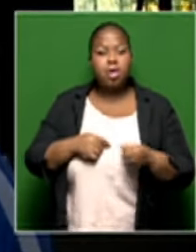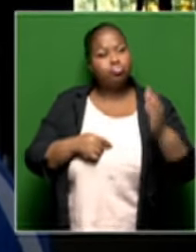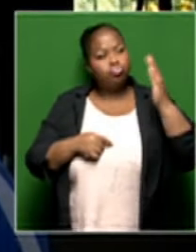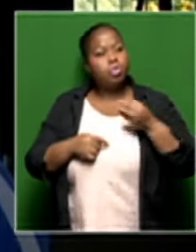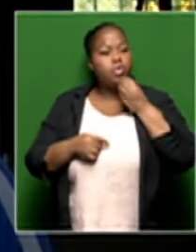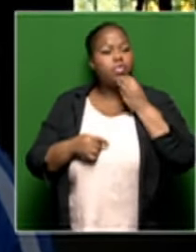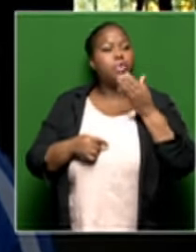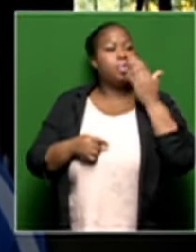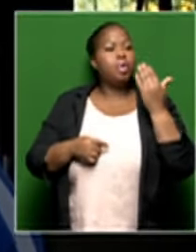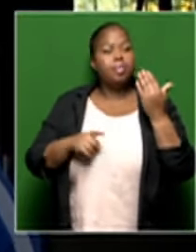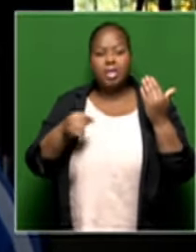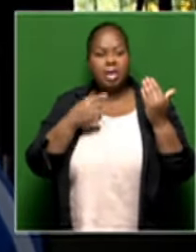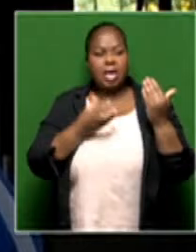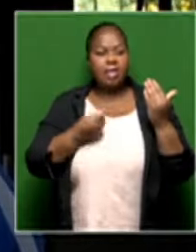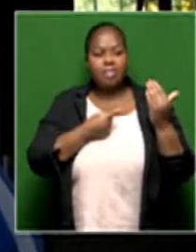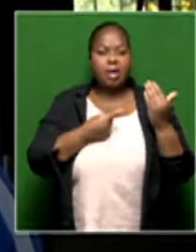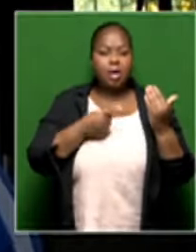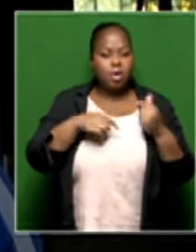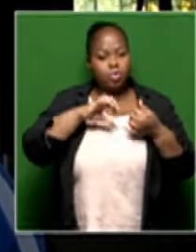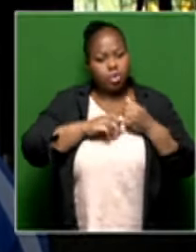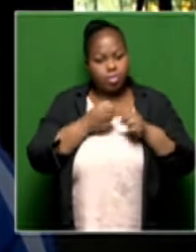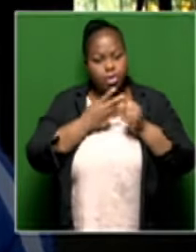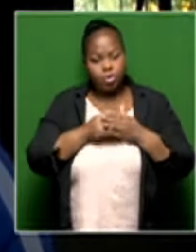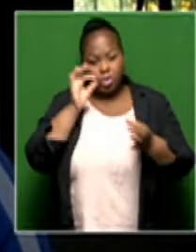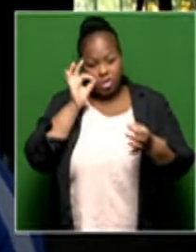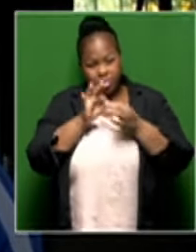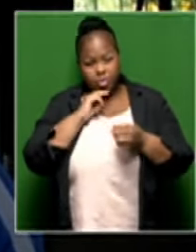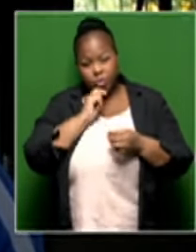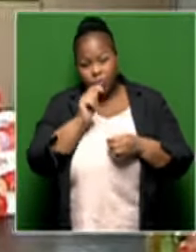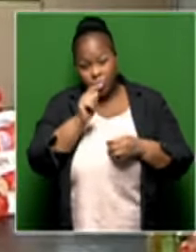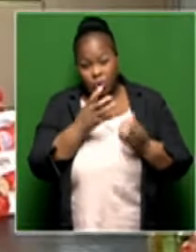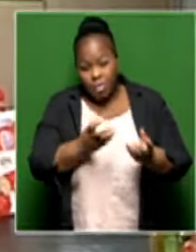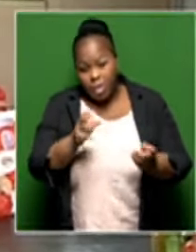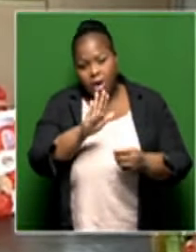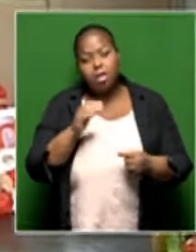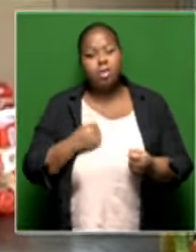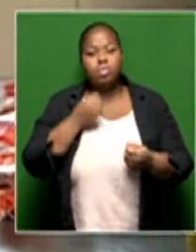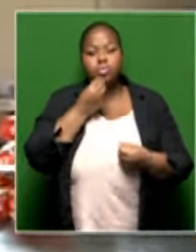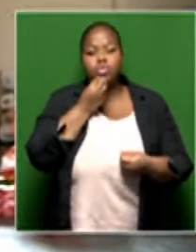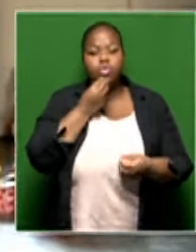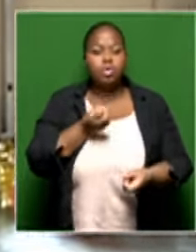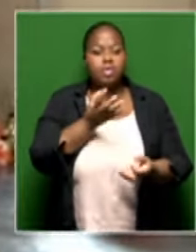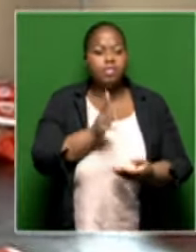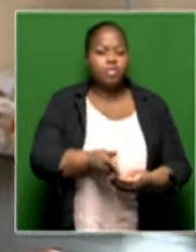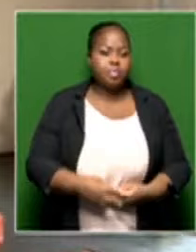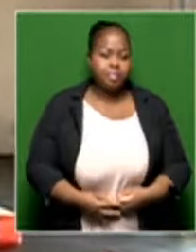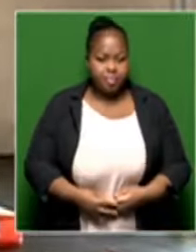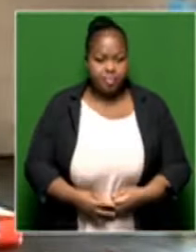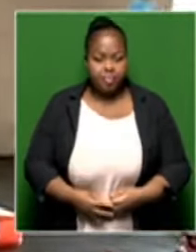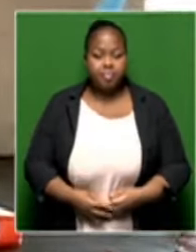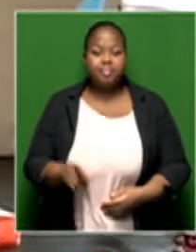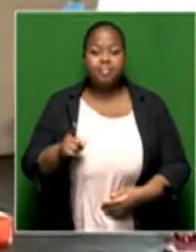have food, but else they do have food. So we try and make sure that we're giving to people that really, really need it. The footballer says they've started